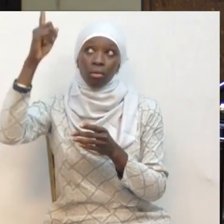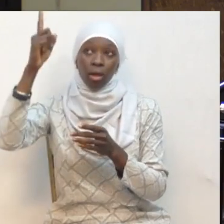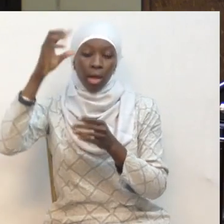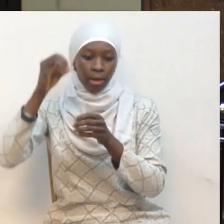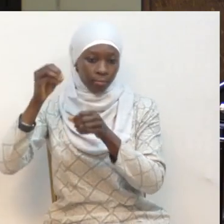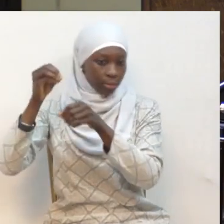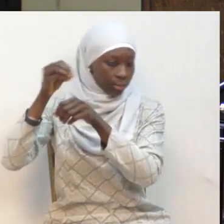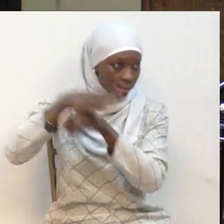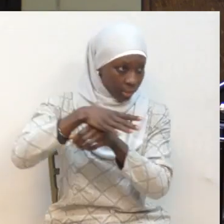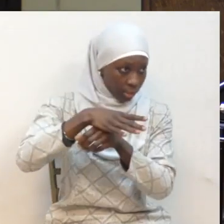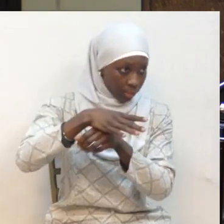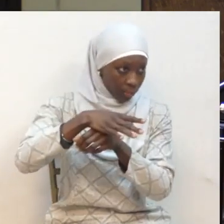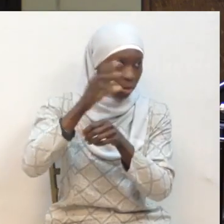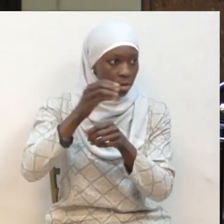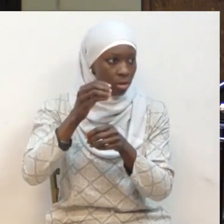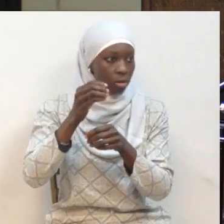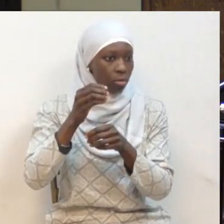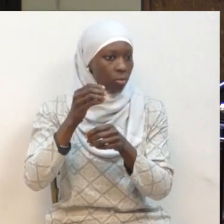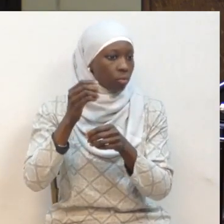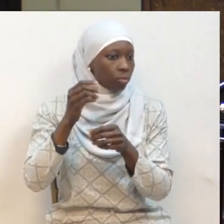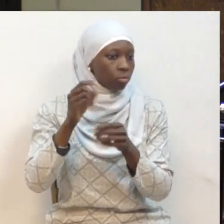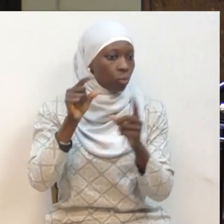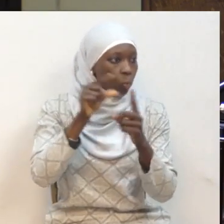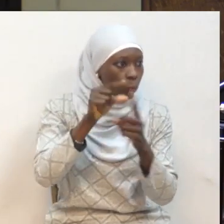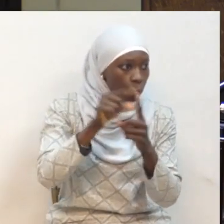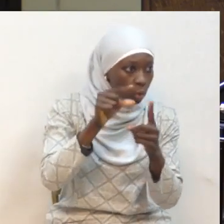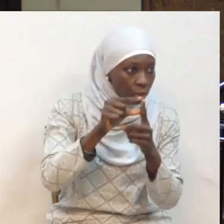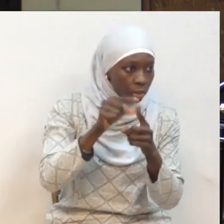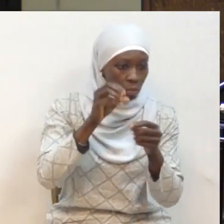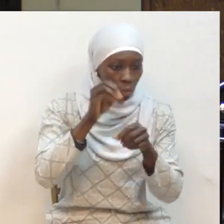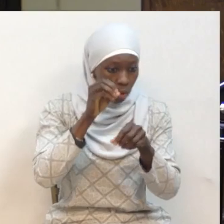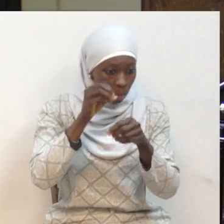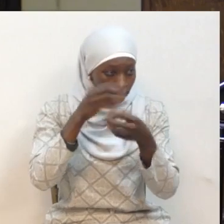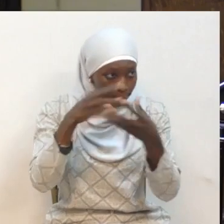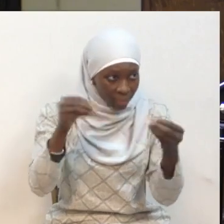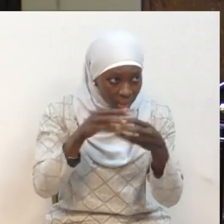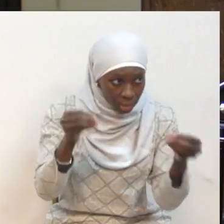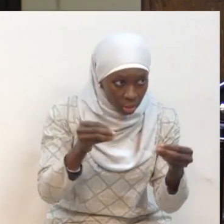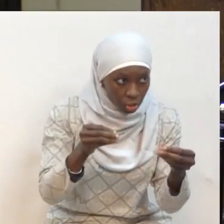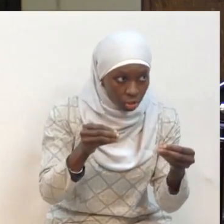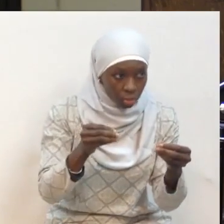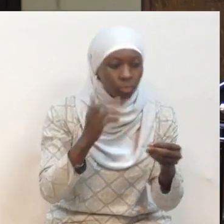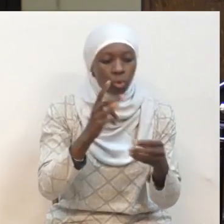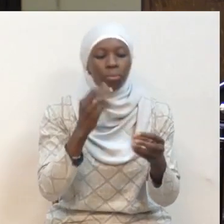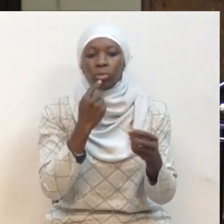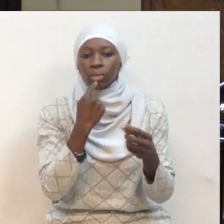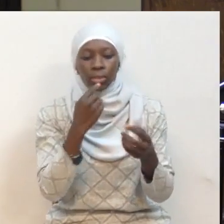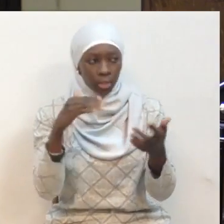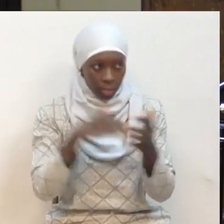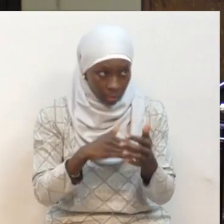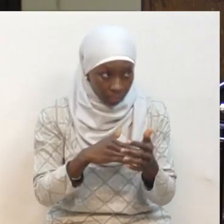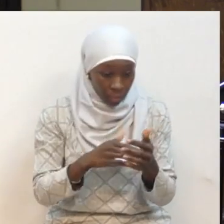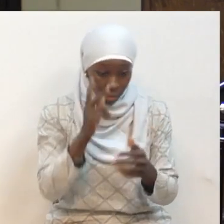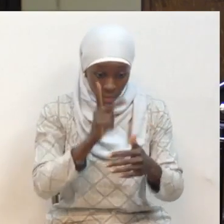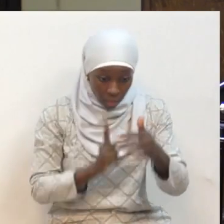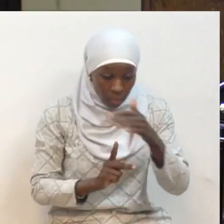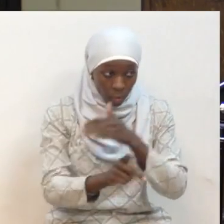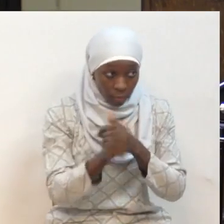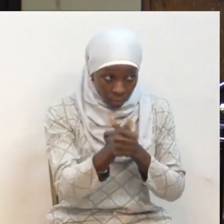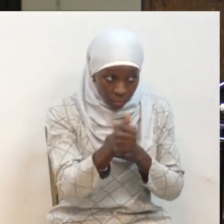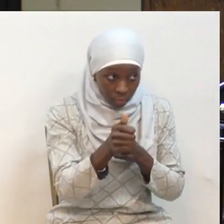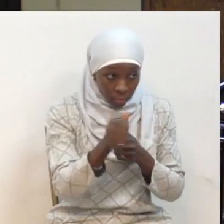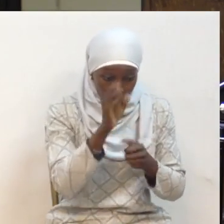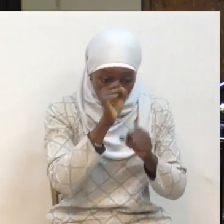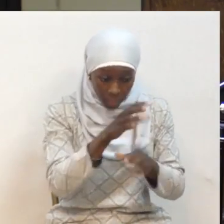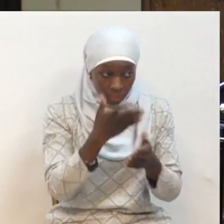I want to repeat this. The Prophet sallallahu alaihi wasallam, as a leader to his community, but